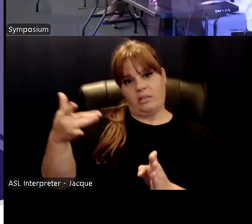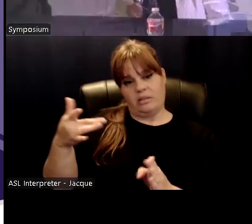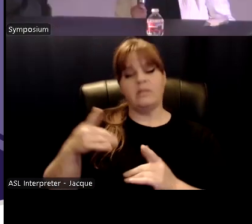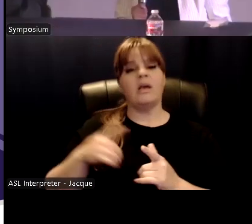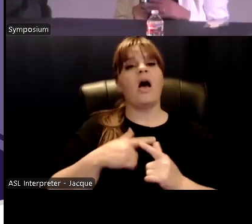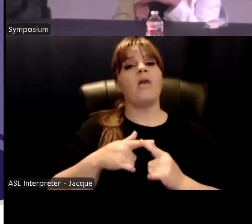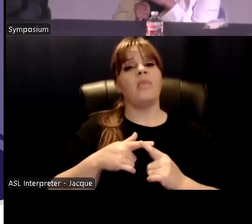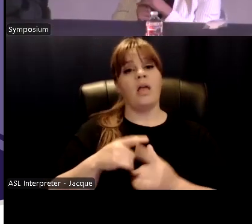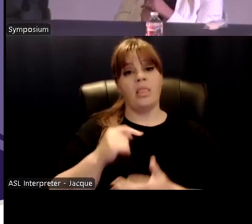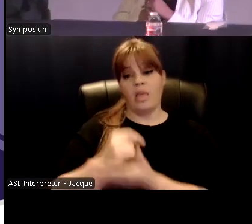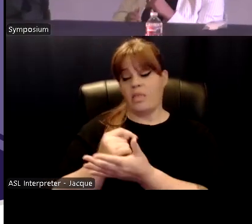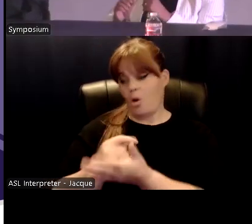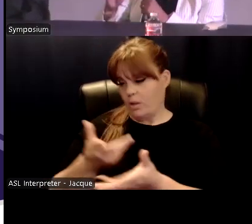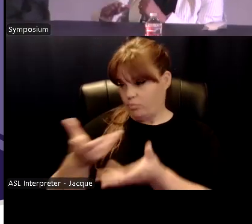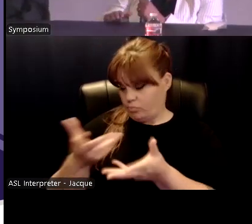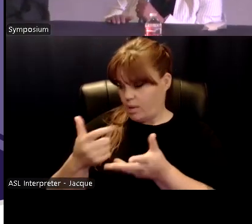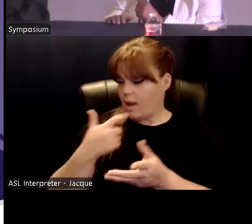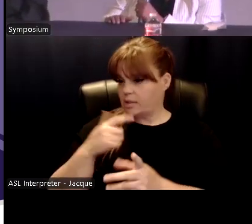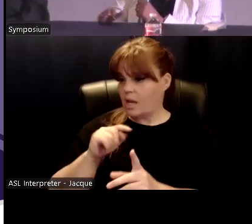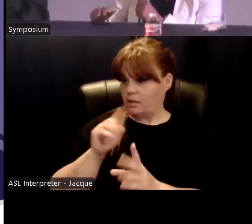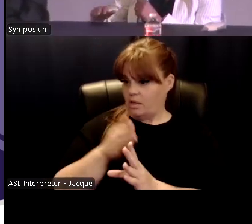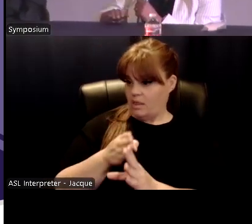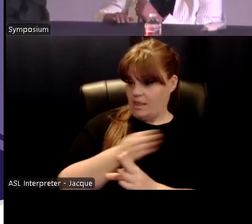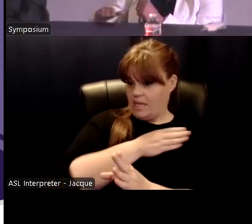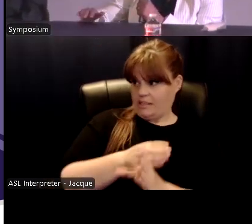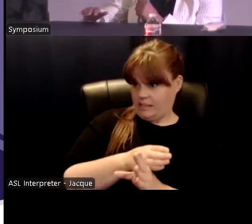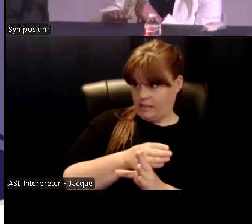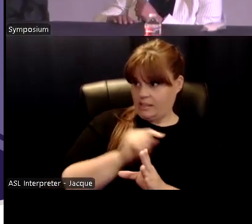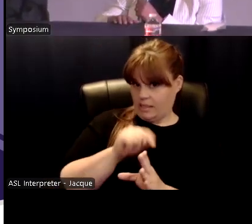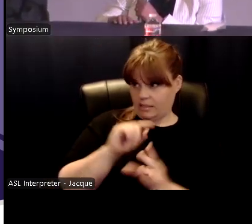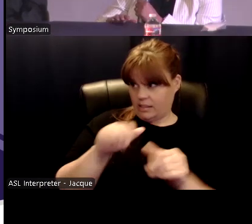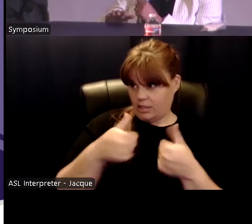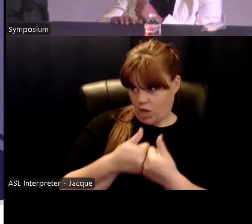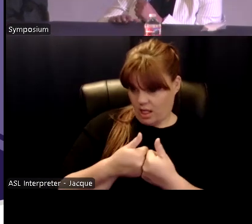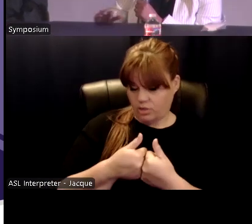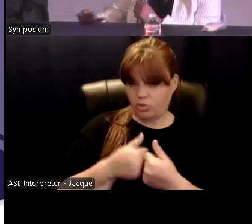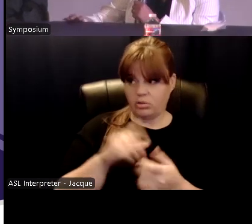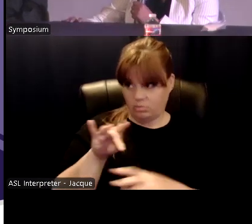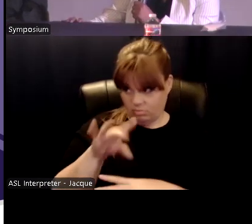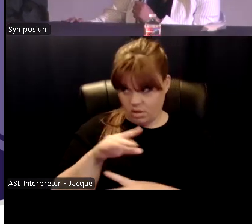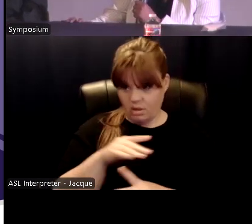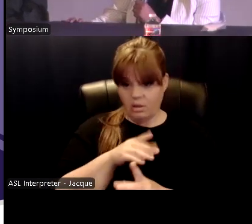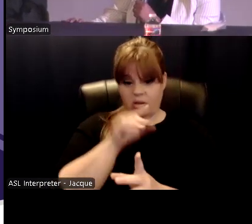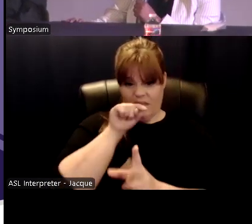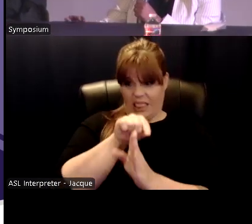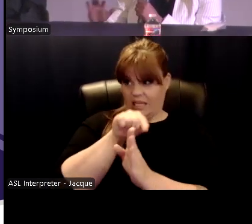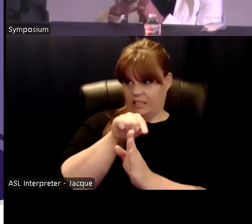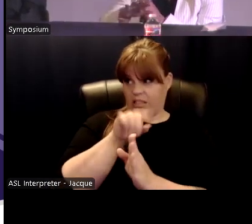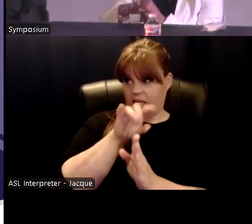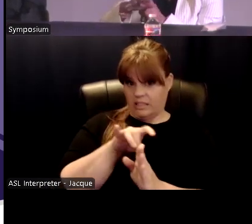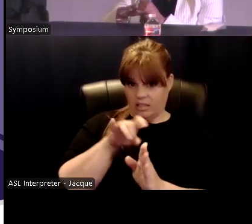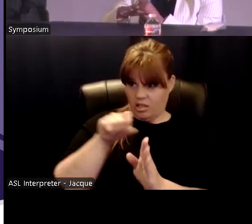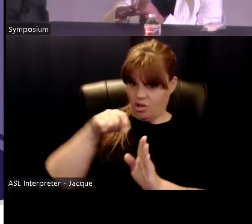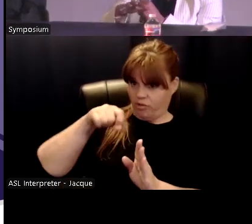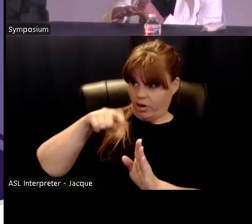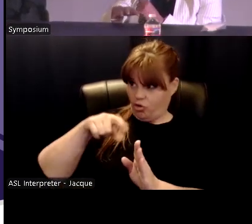therapist, right? And I say, this is the challenge. This is what is the trigger that's causing some of these events.